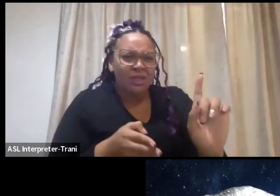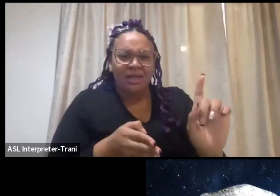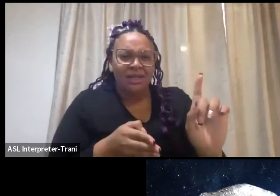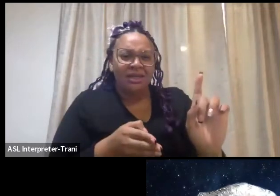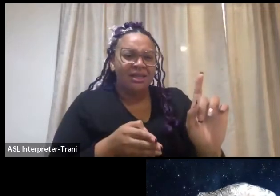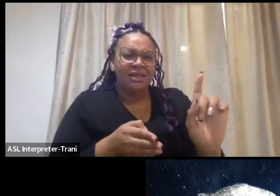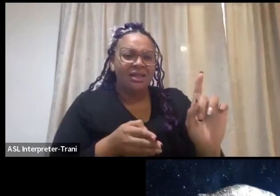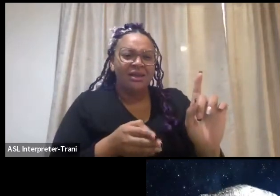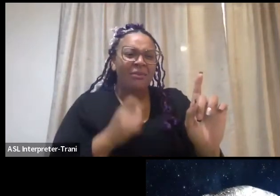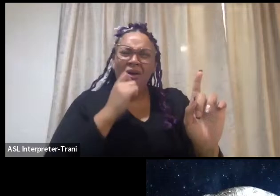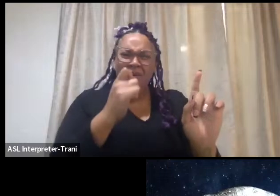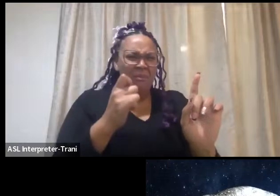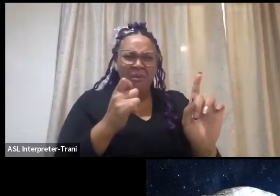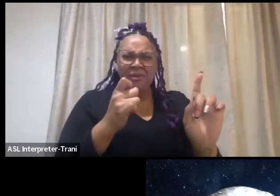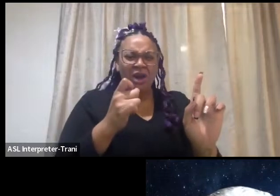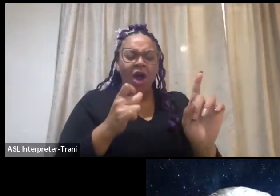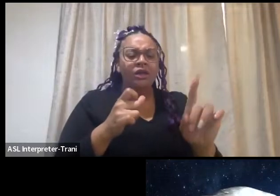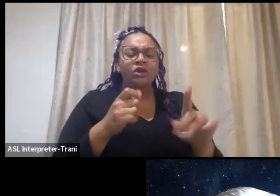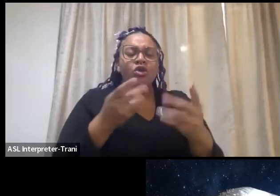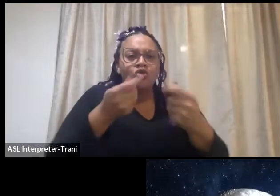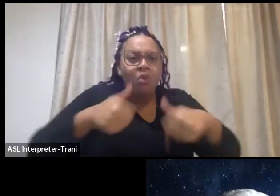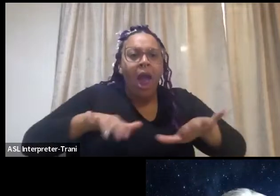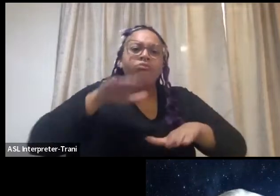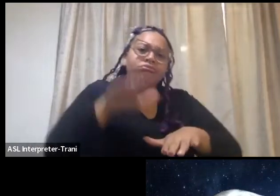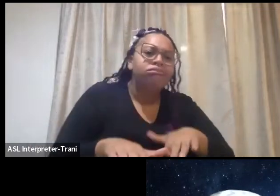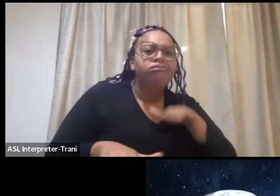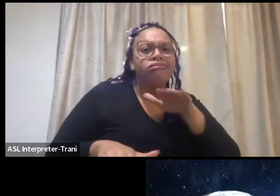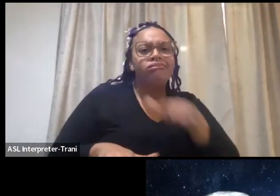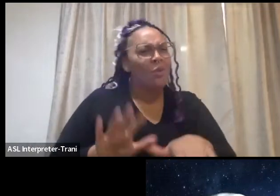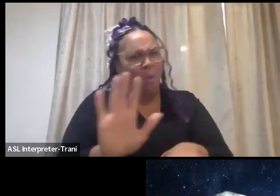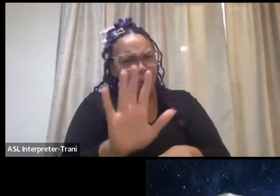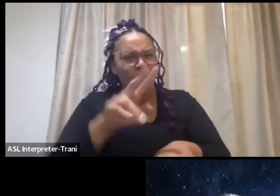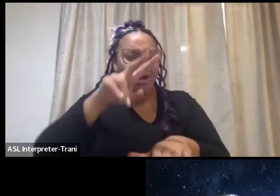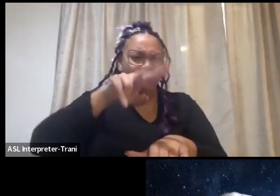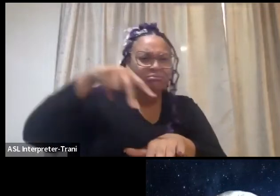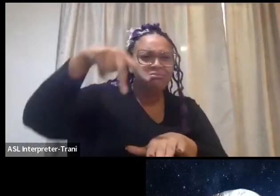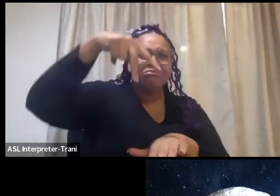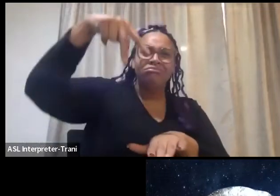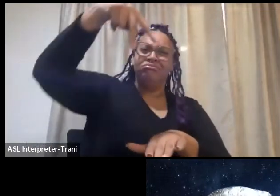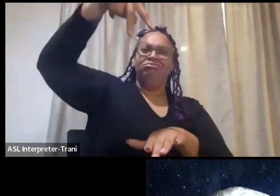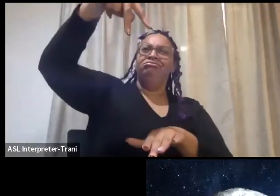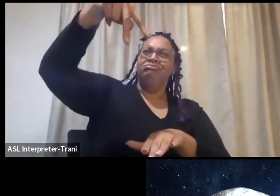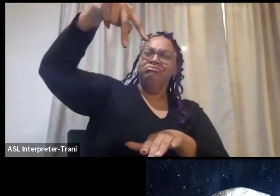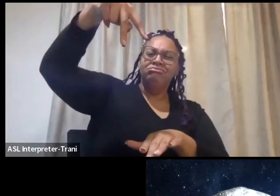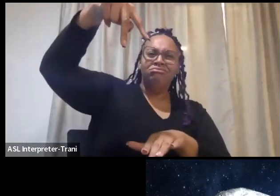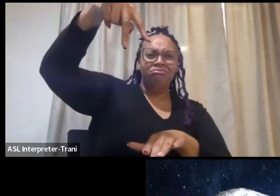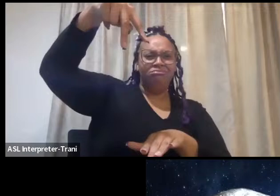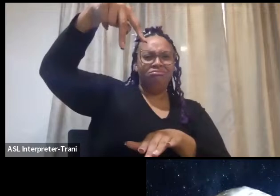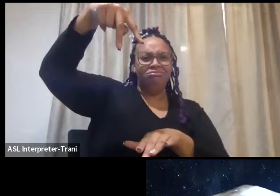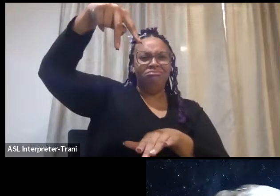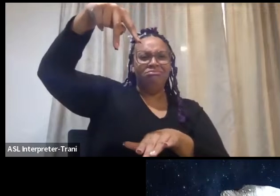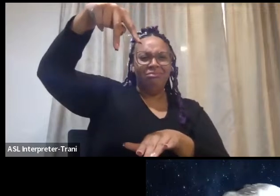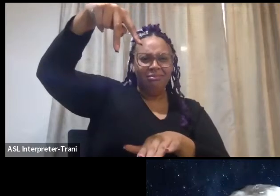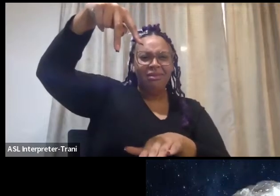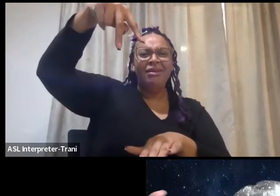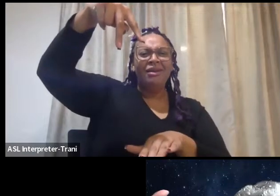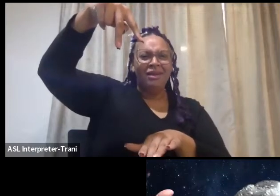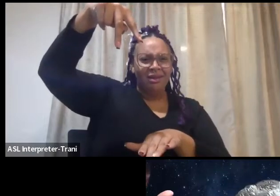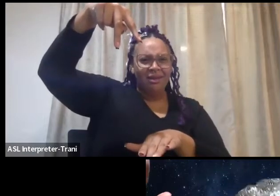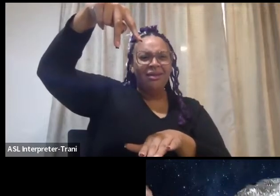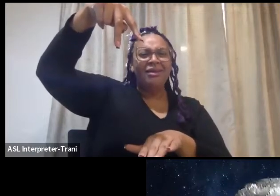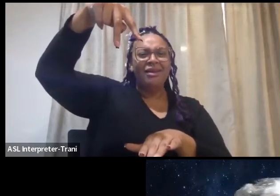on the ground. They are suspended in a way where exactly there, and I saw